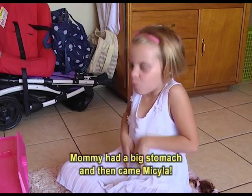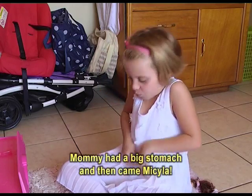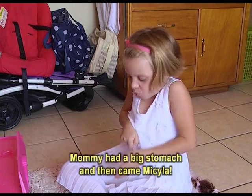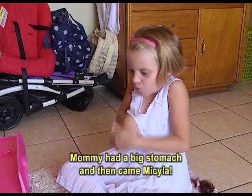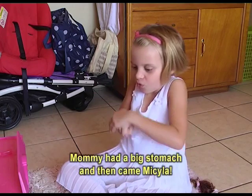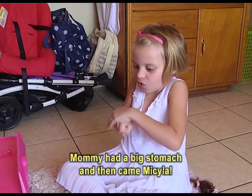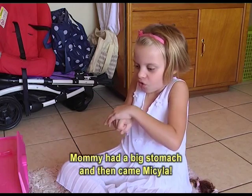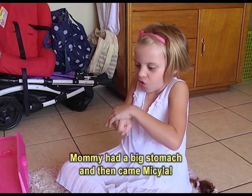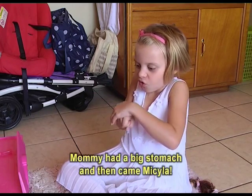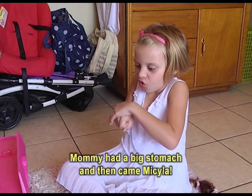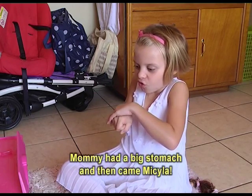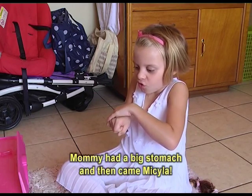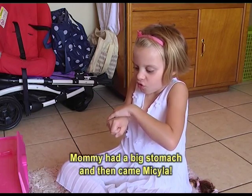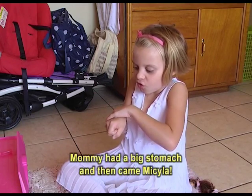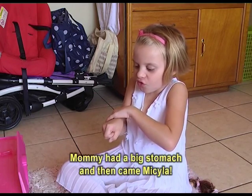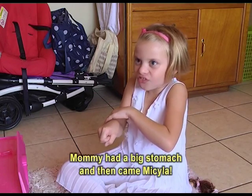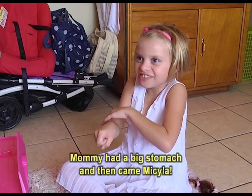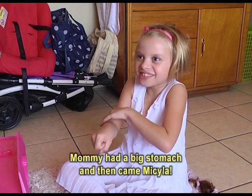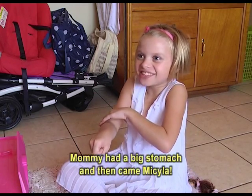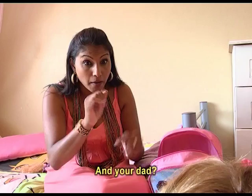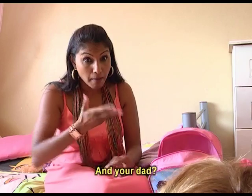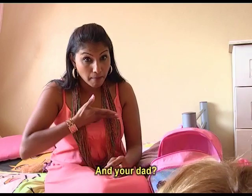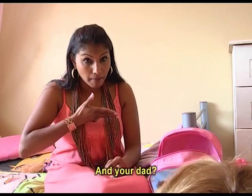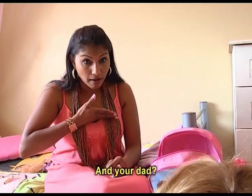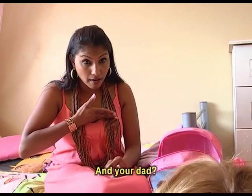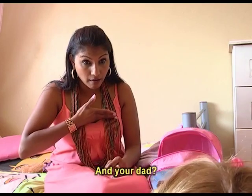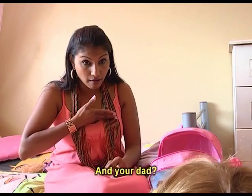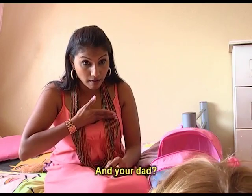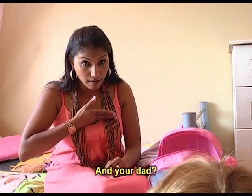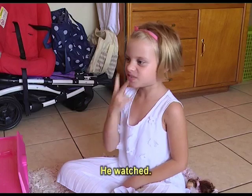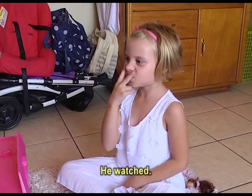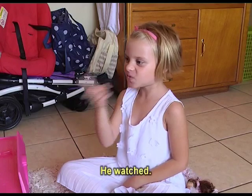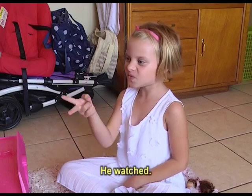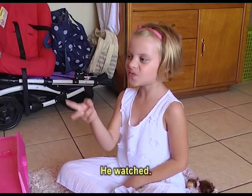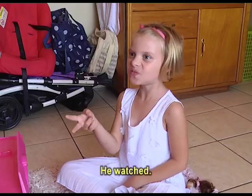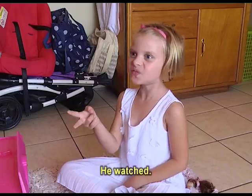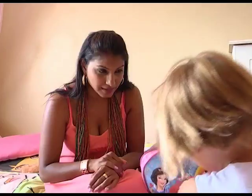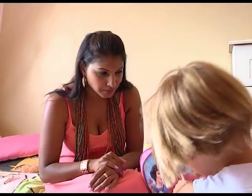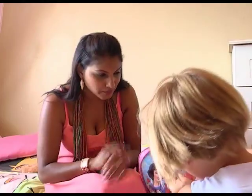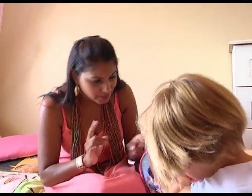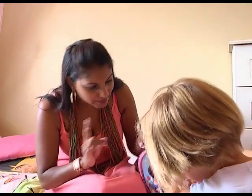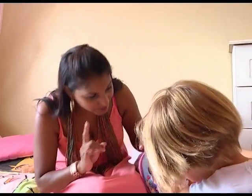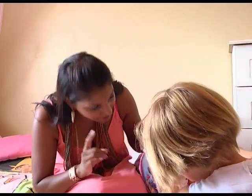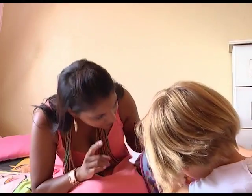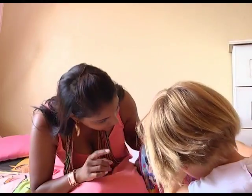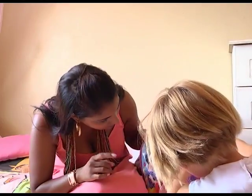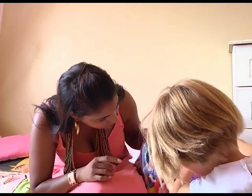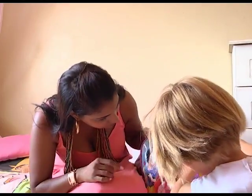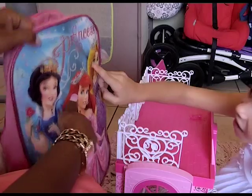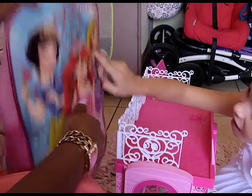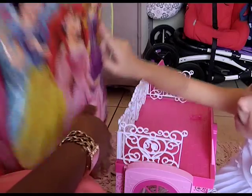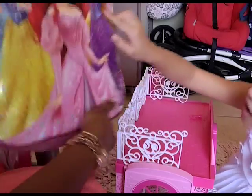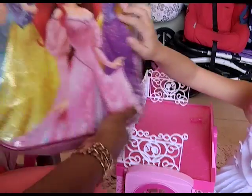stomach, and then came Michaela. And your dad? He watched. is ten minste hier